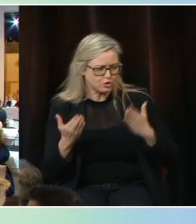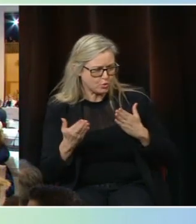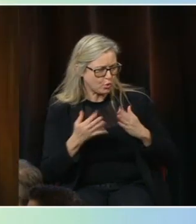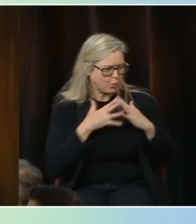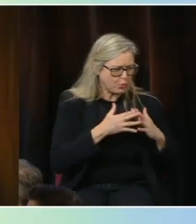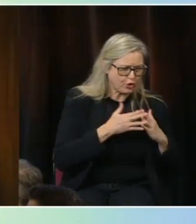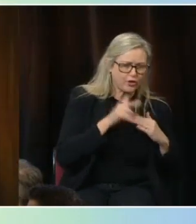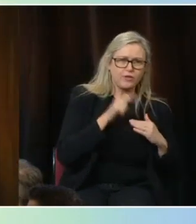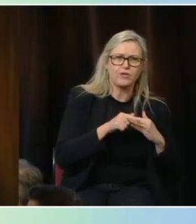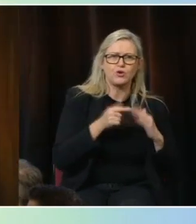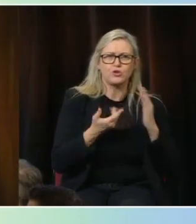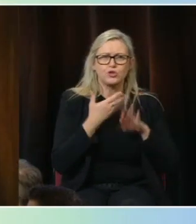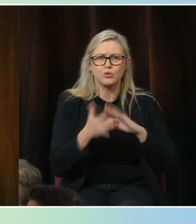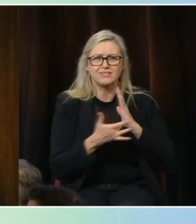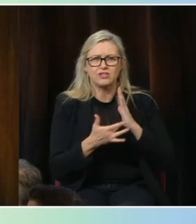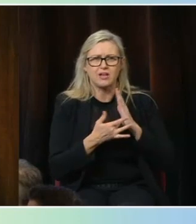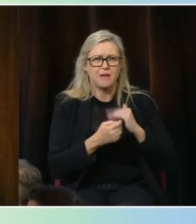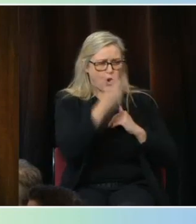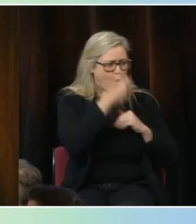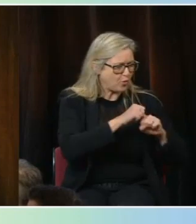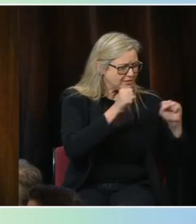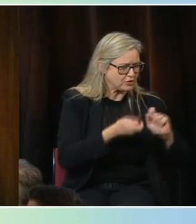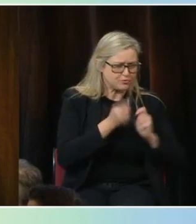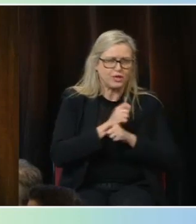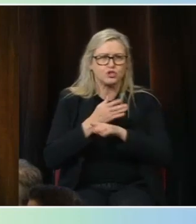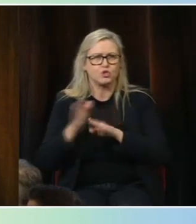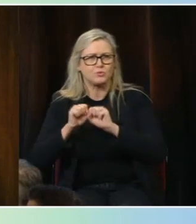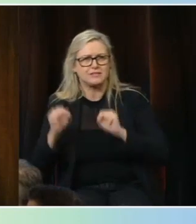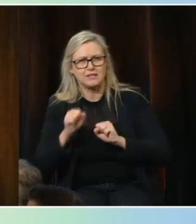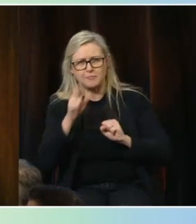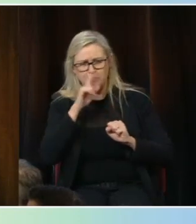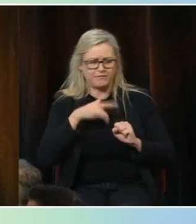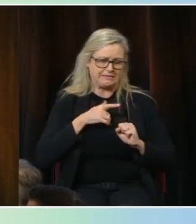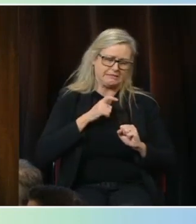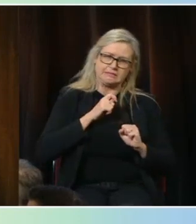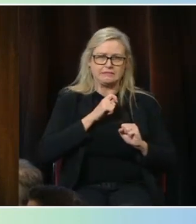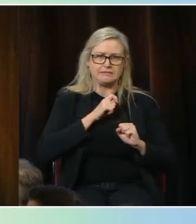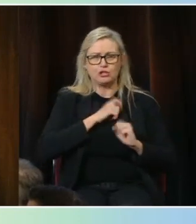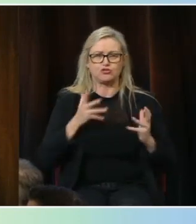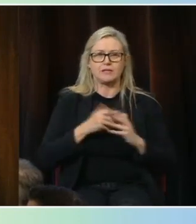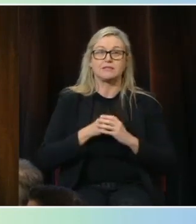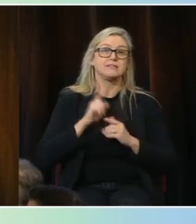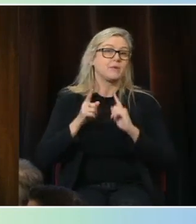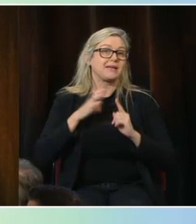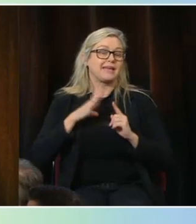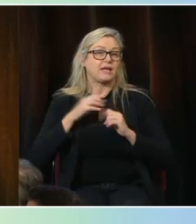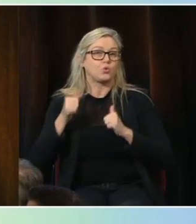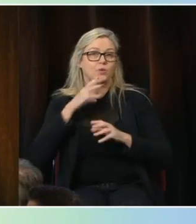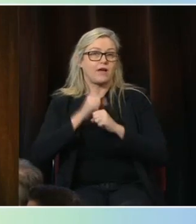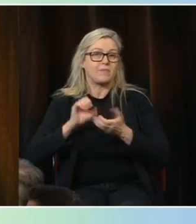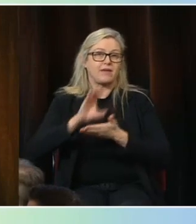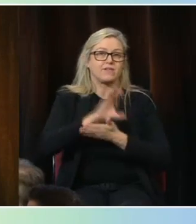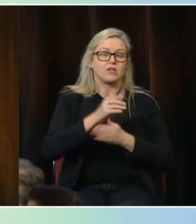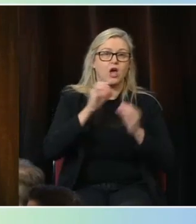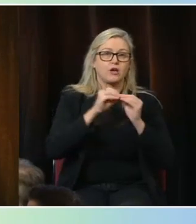technologies particularly changing over Legacy systems some of these will require government government Investments such as Broadband services and